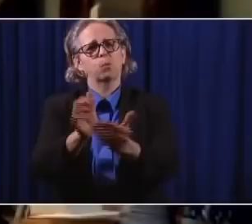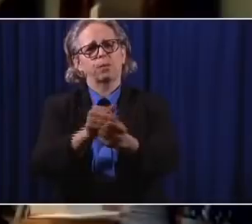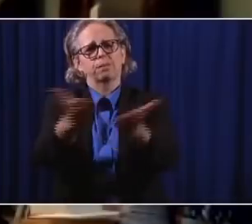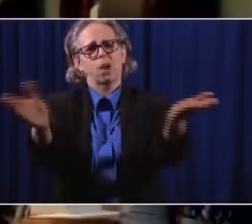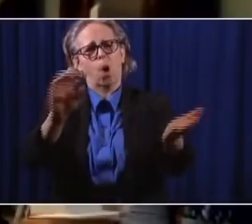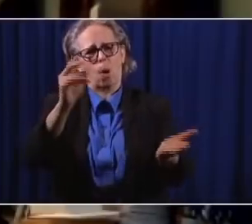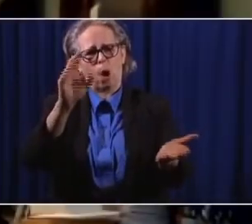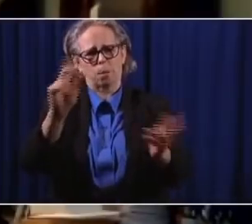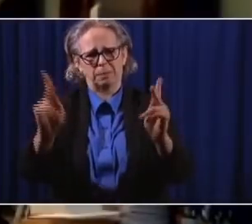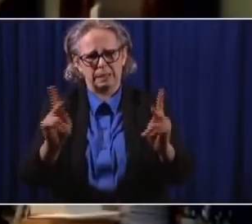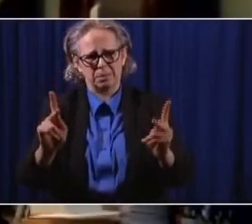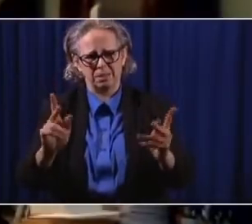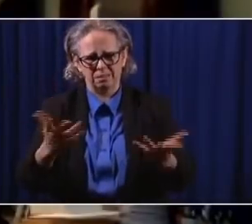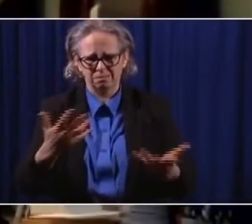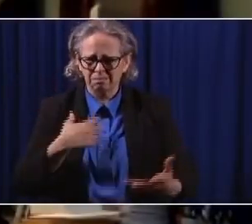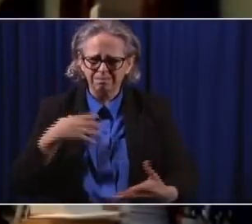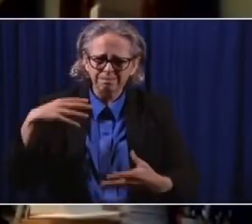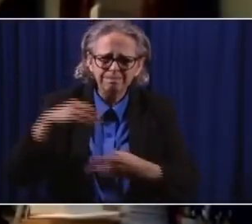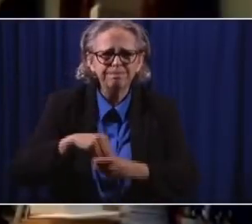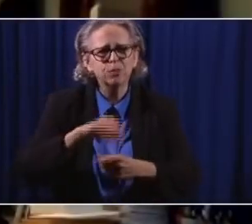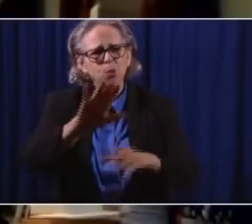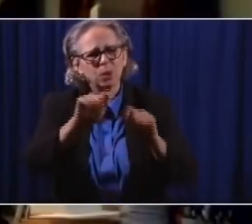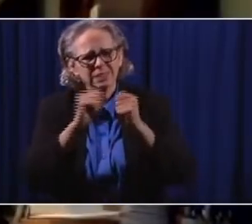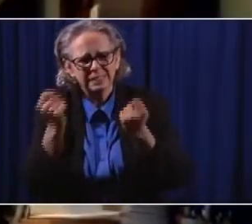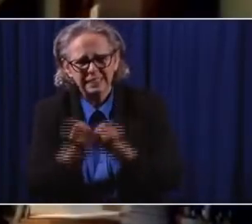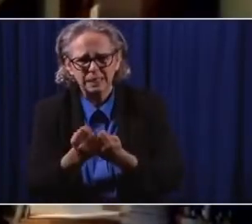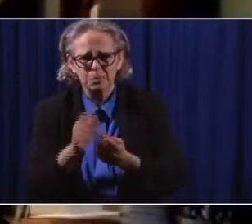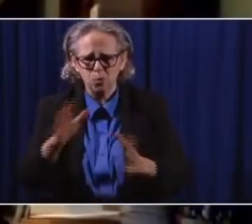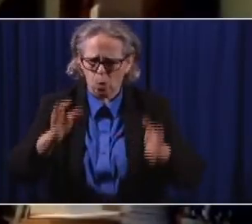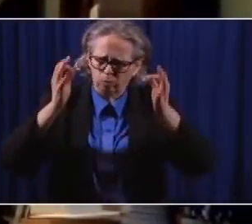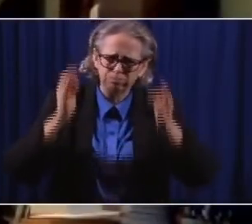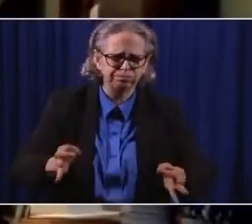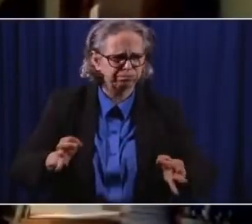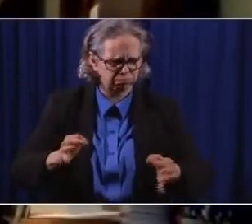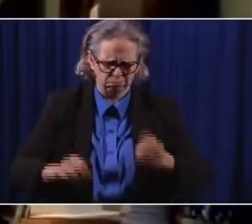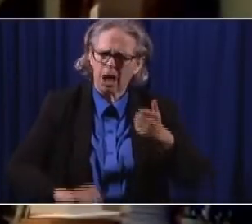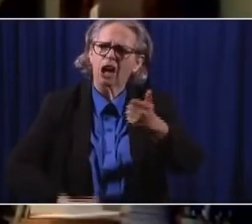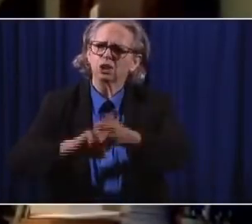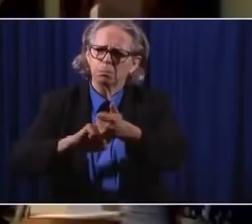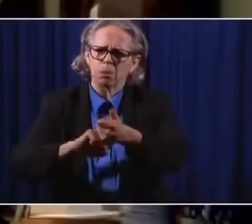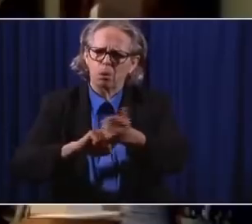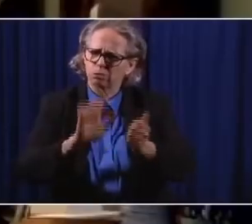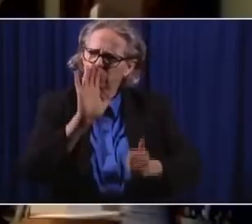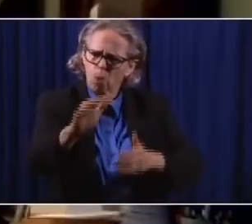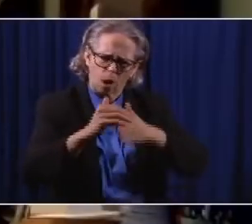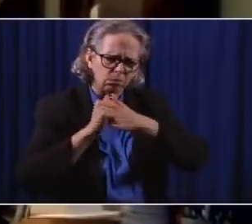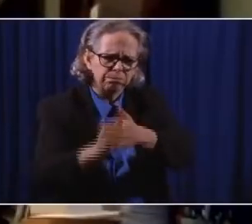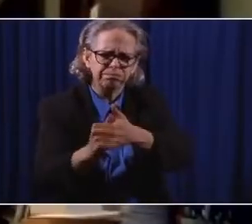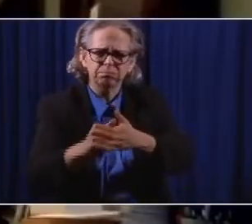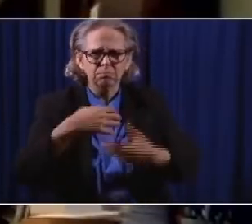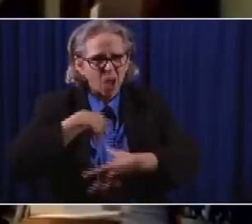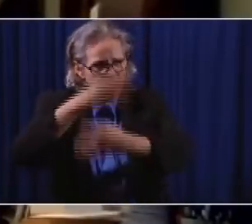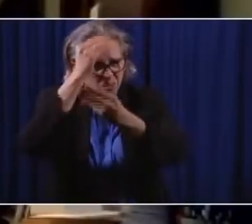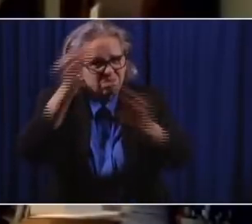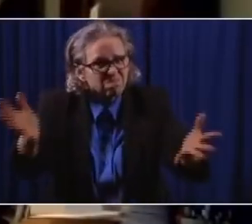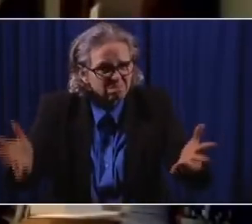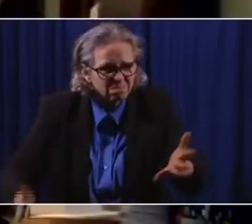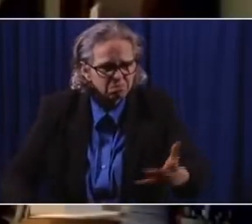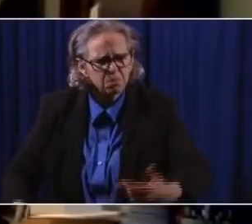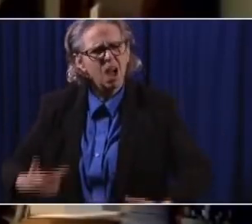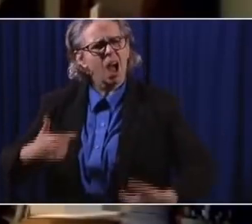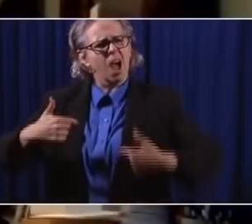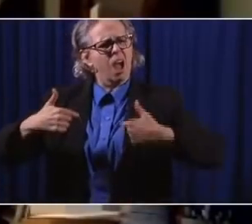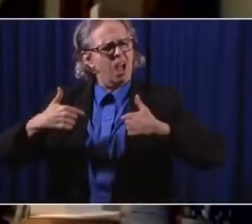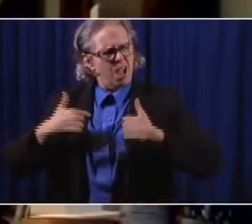team. I support what you're doing out there. I want to tell the people of Ohio that, from my experience, what the governor's advising you